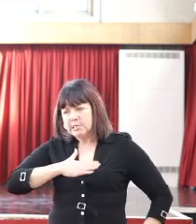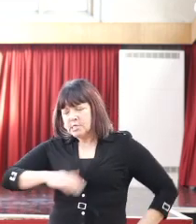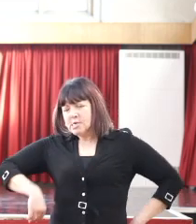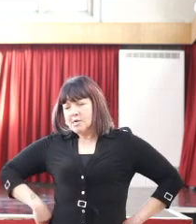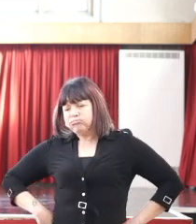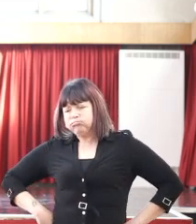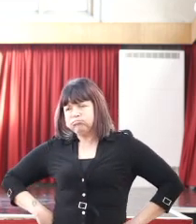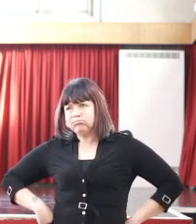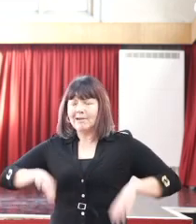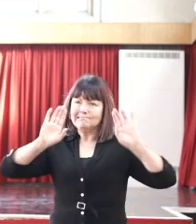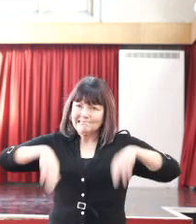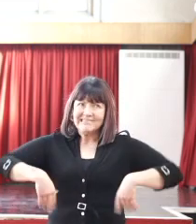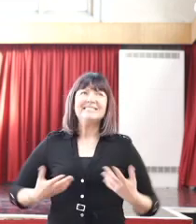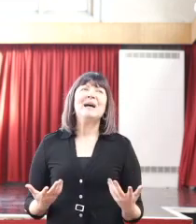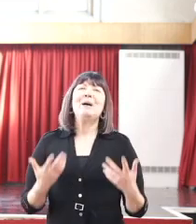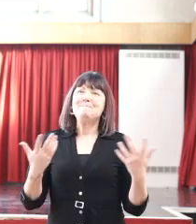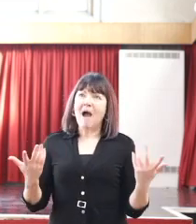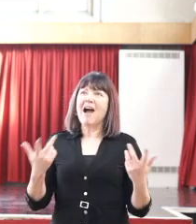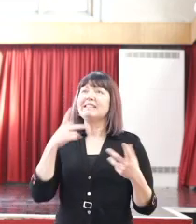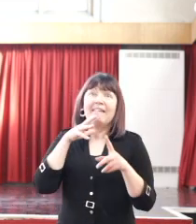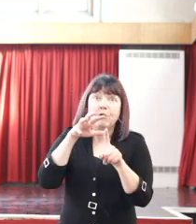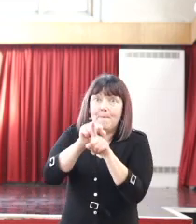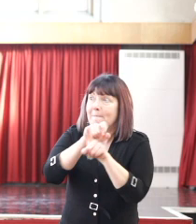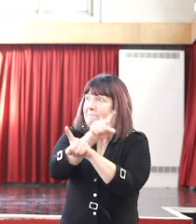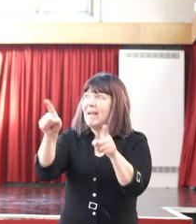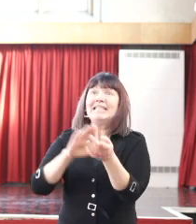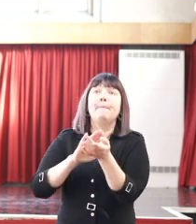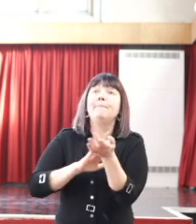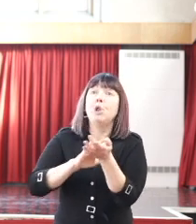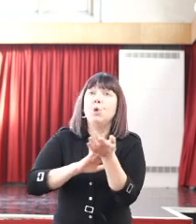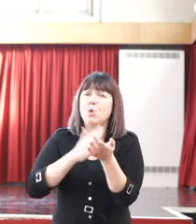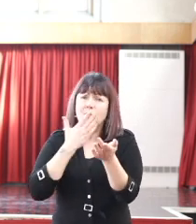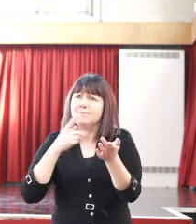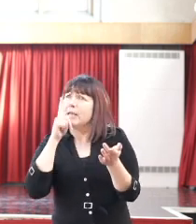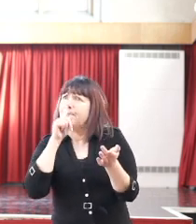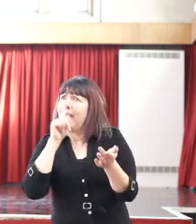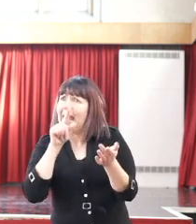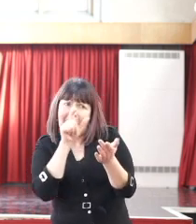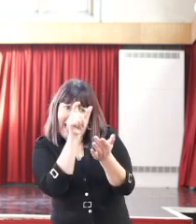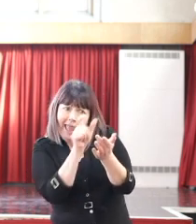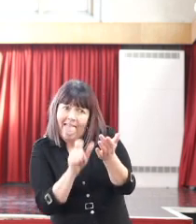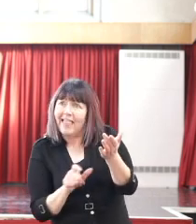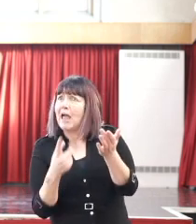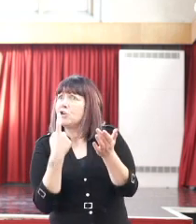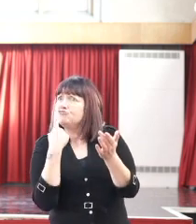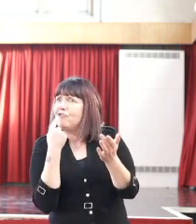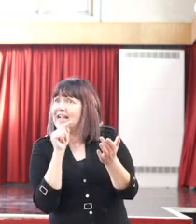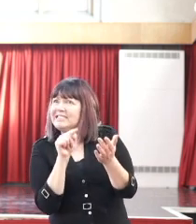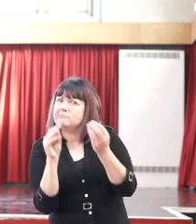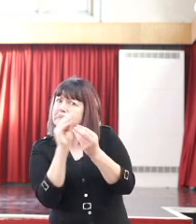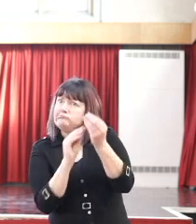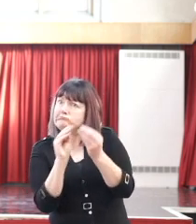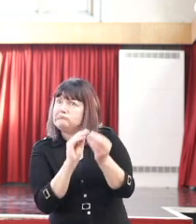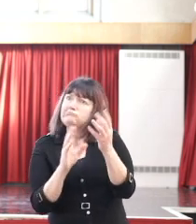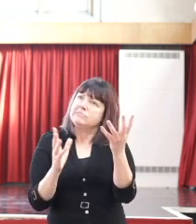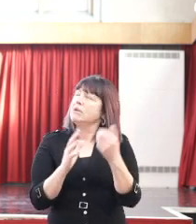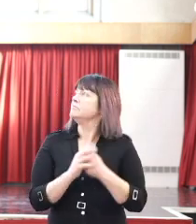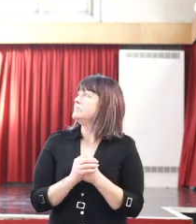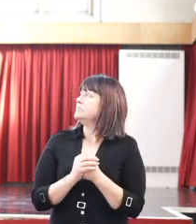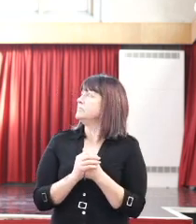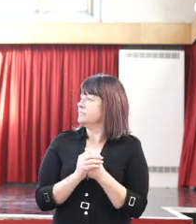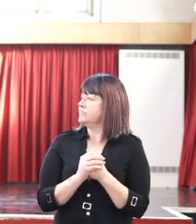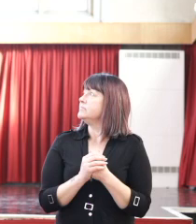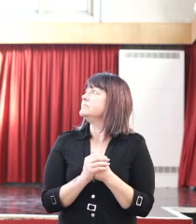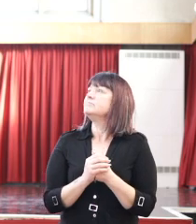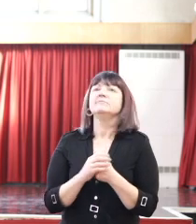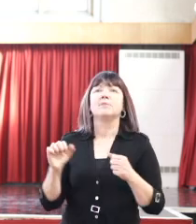But anyway, look out for it. It's blue with the nice pink. Pink, red, there's discussion about what color it actually is. We're